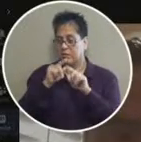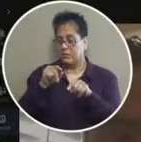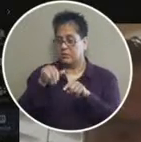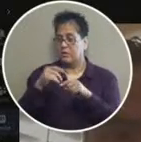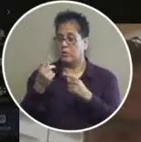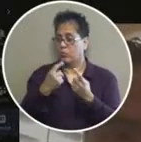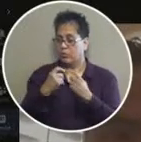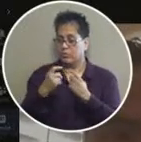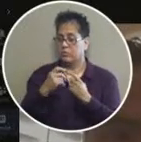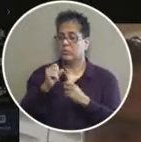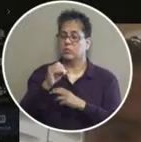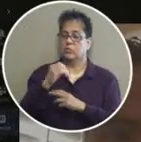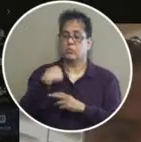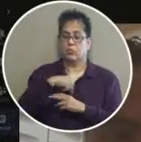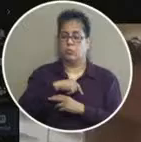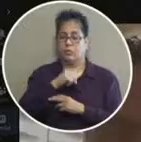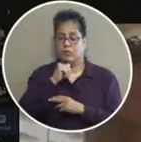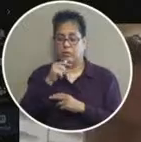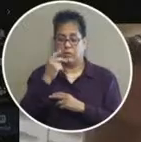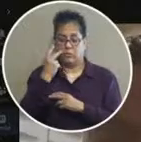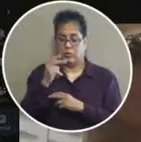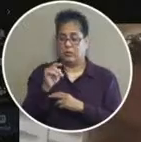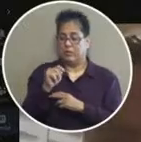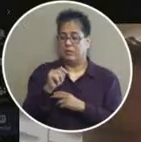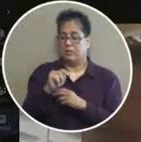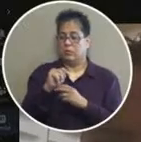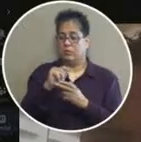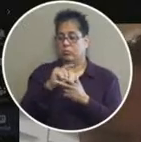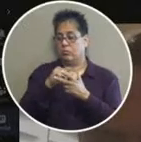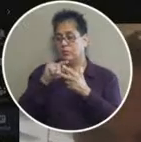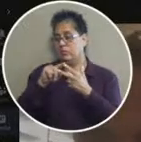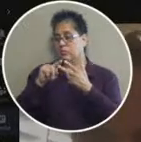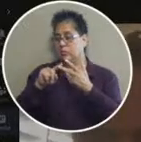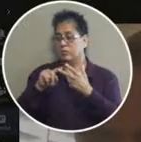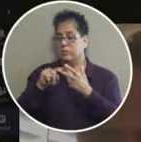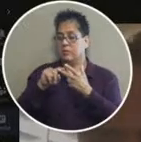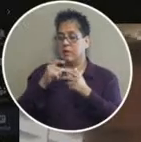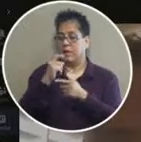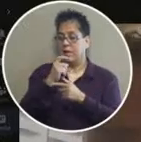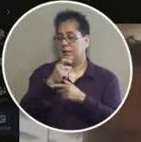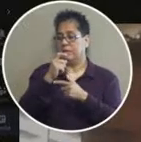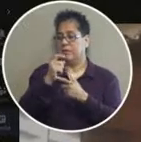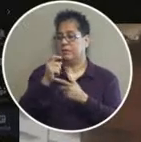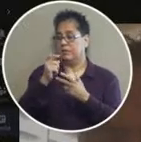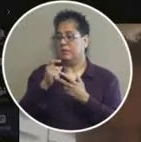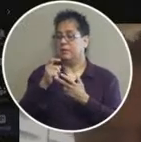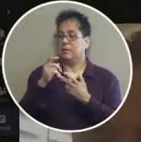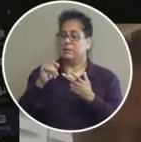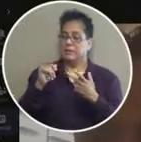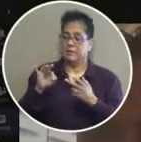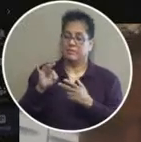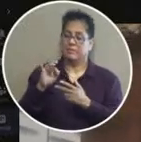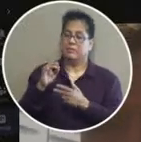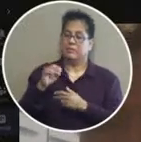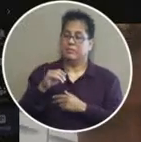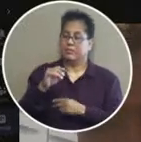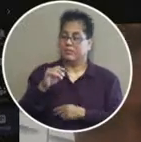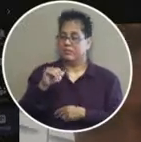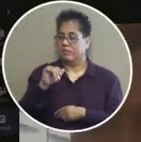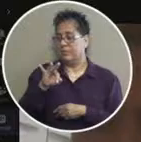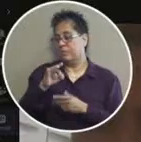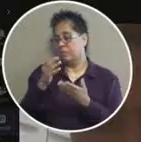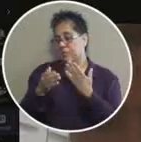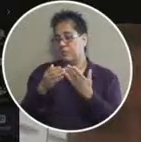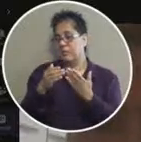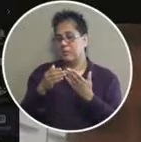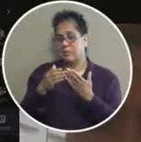And so we're not looking at it from the standpoint of when the strike team leaves in June 6th. If it does leave in June 6th, we could ask them to extend, or